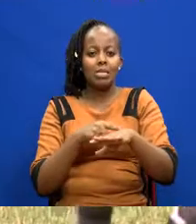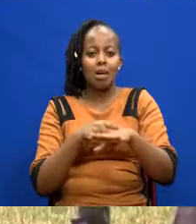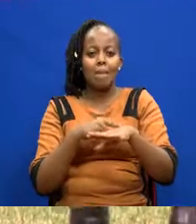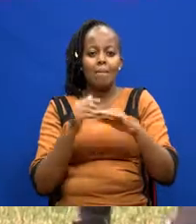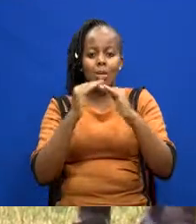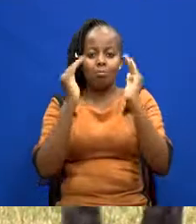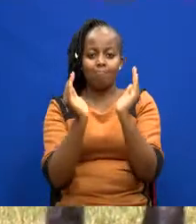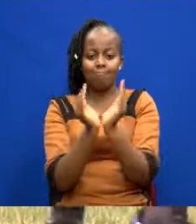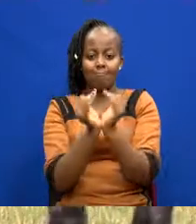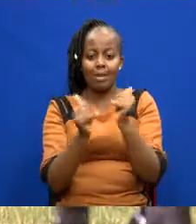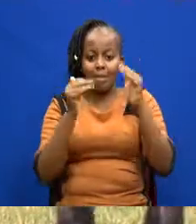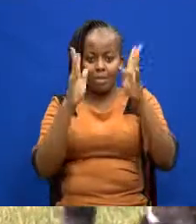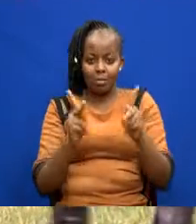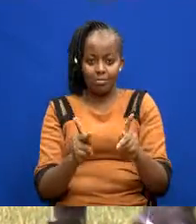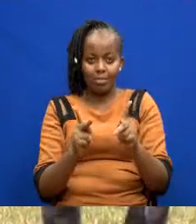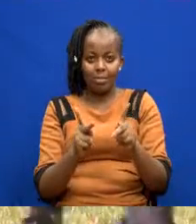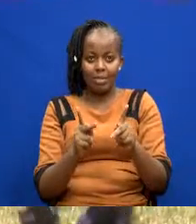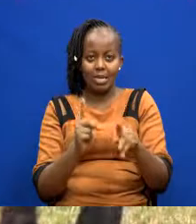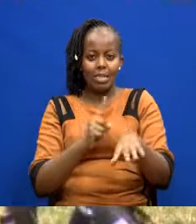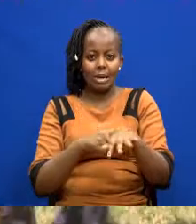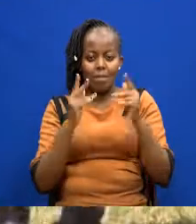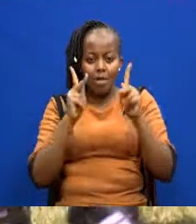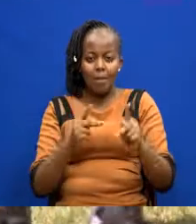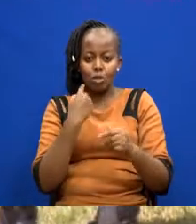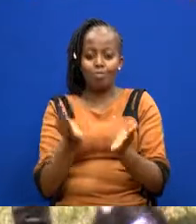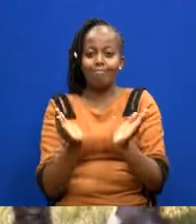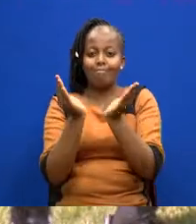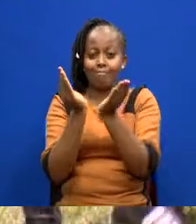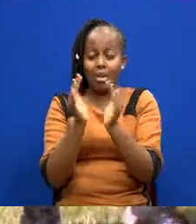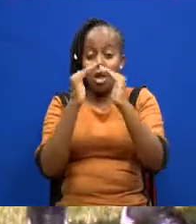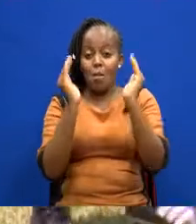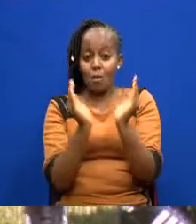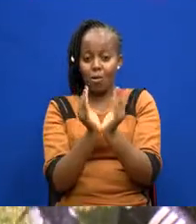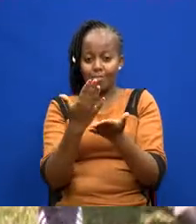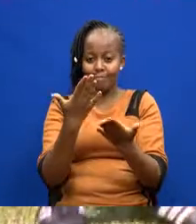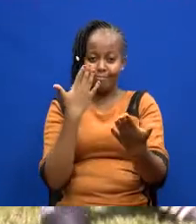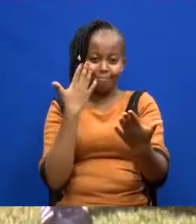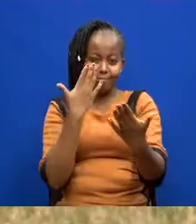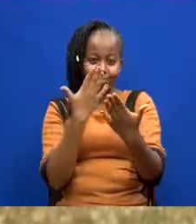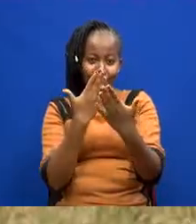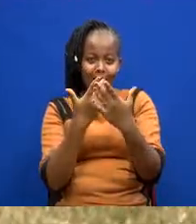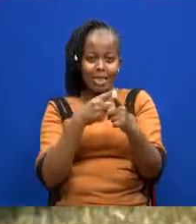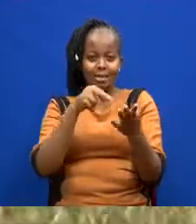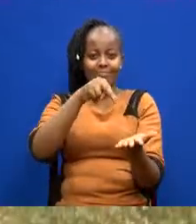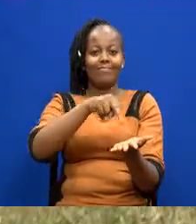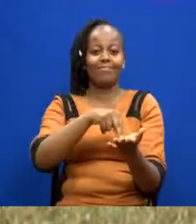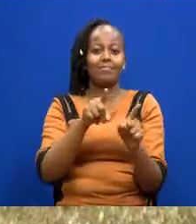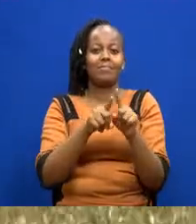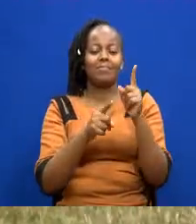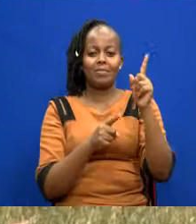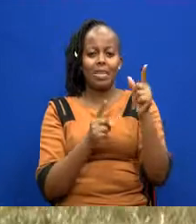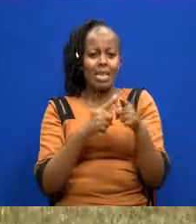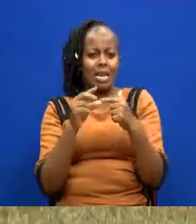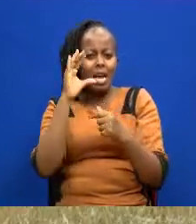ball carrier, guns on feet everybody. As soon as the ball carrier is approaching you, you step in